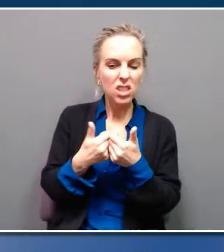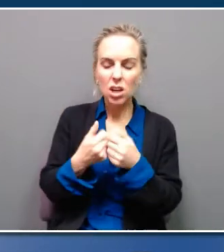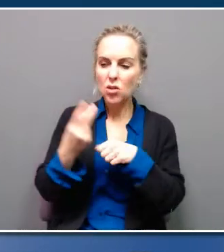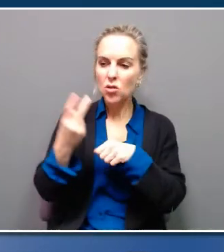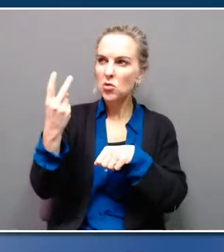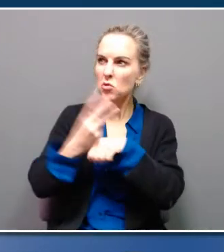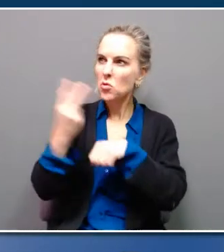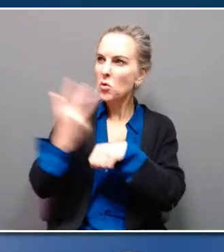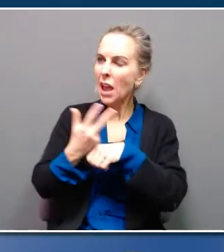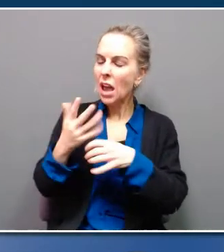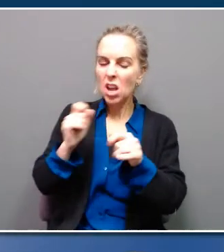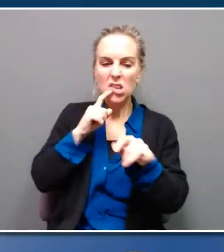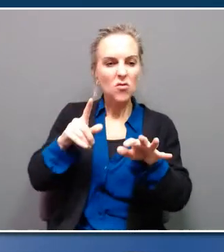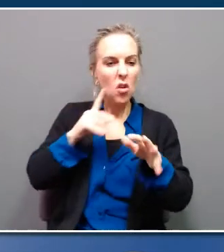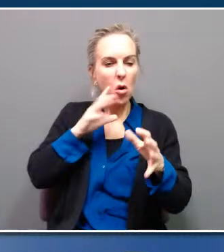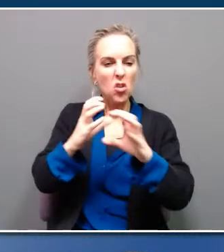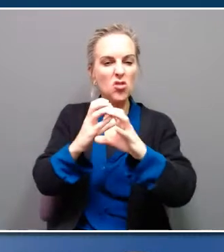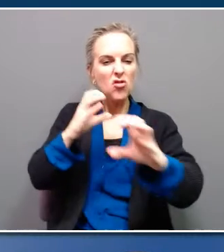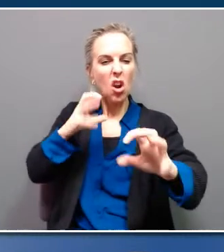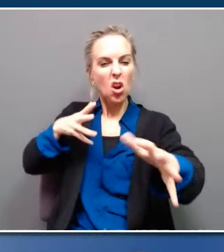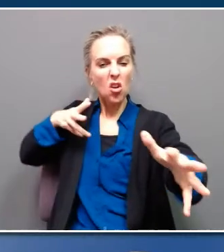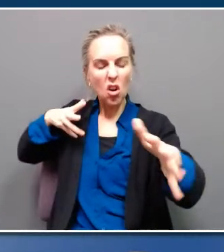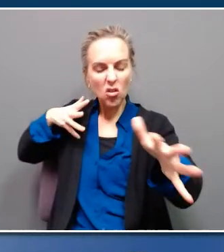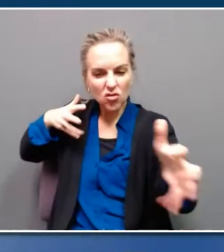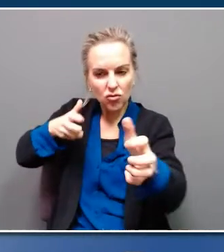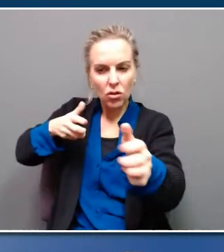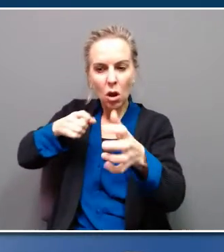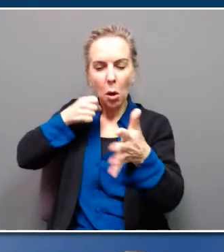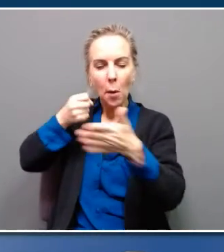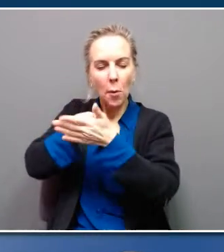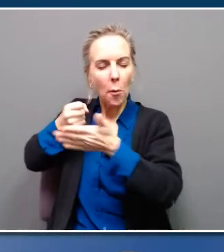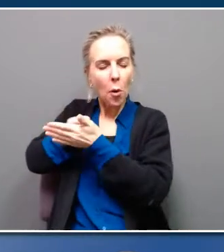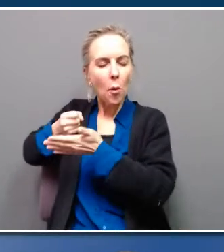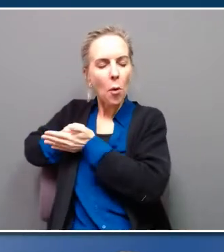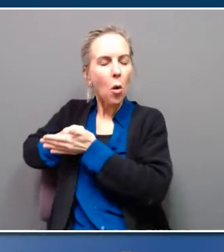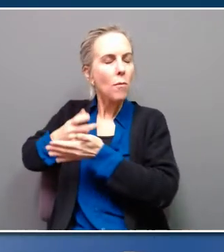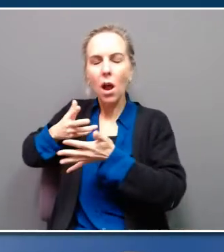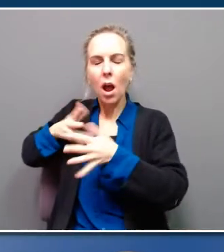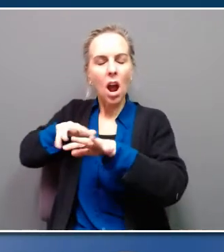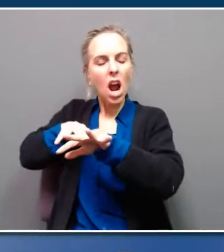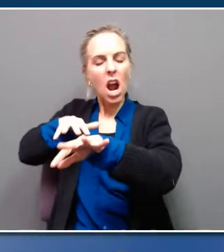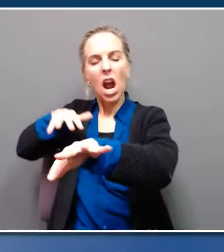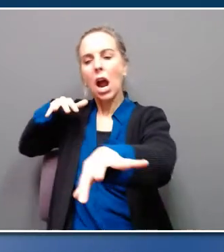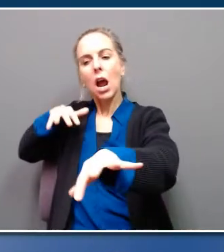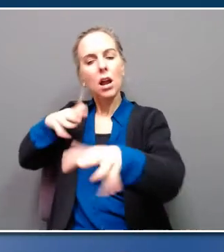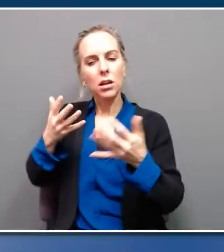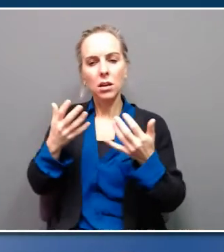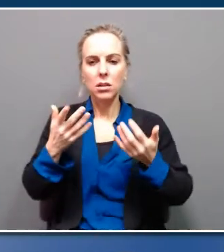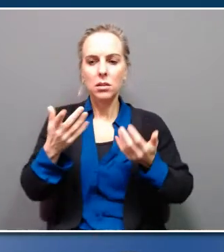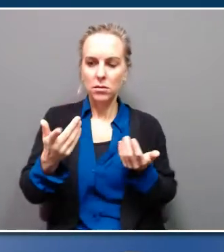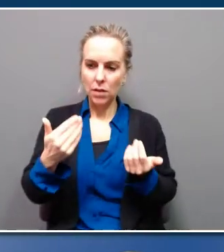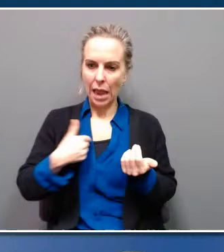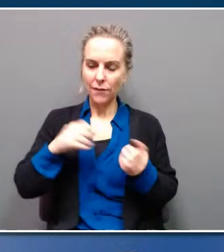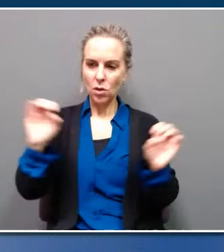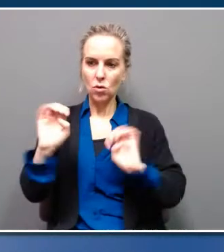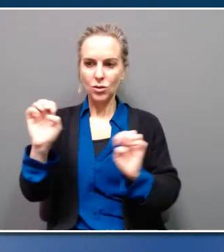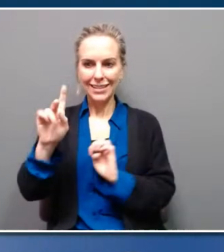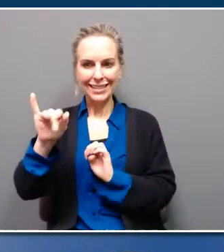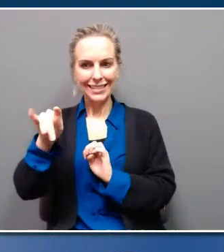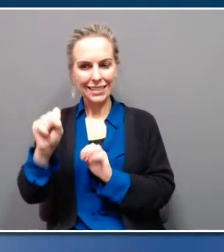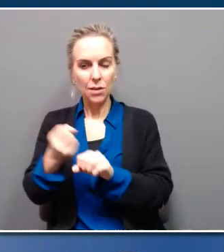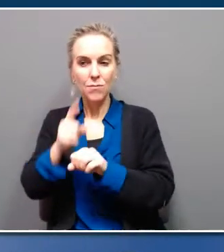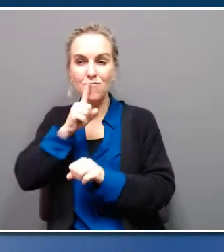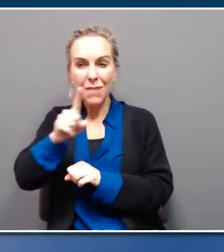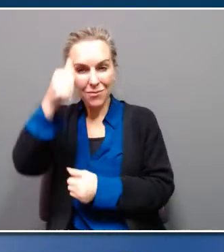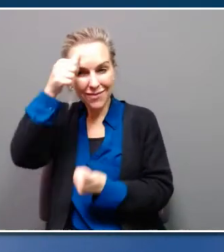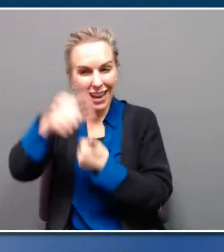trailers. That creates really long backups. Those that had this emergency kit were in better shape. Remember, we had our National Guard going up and